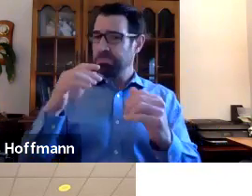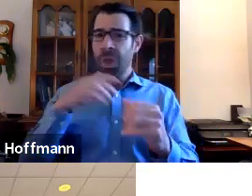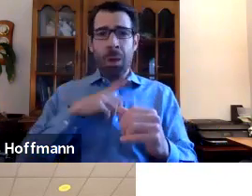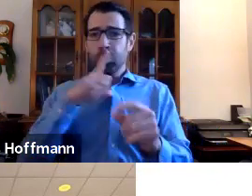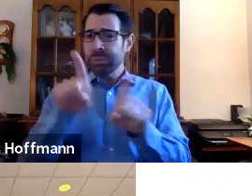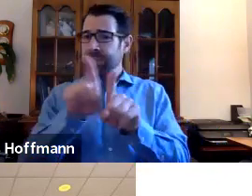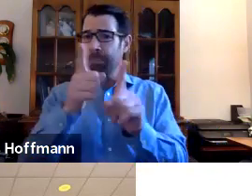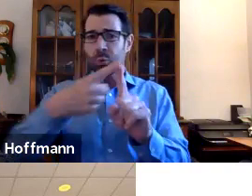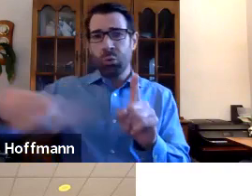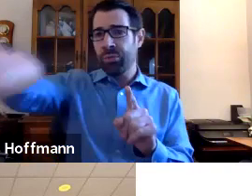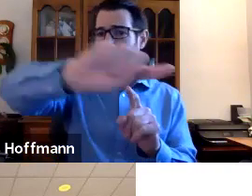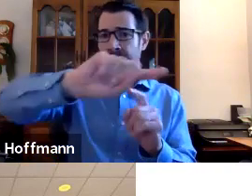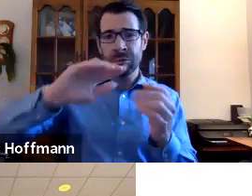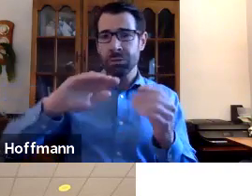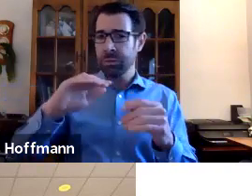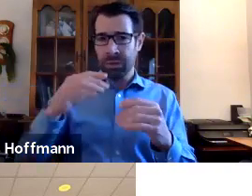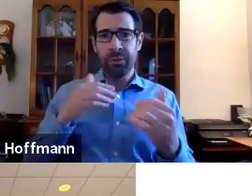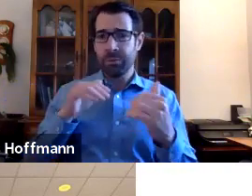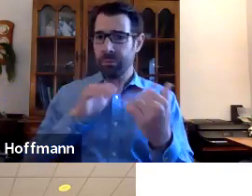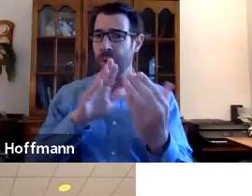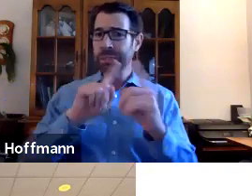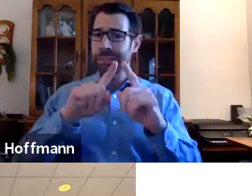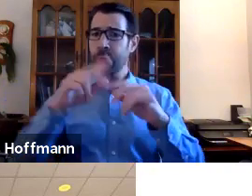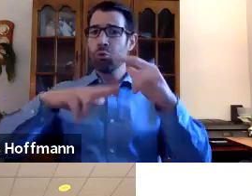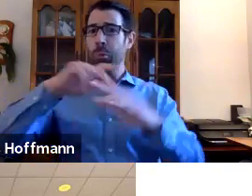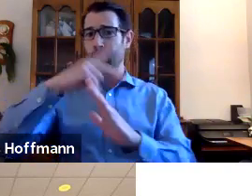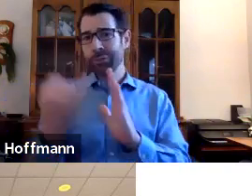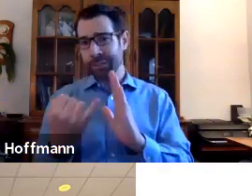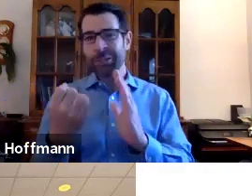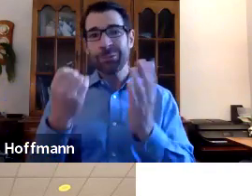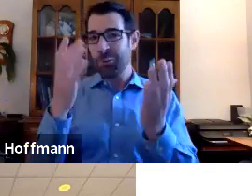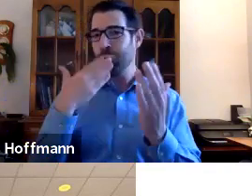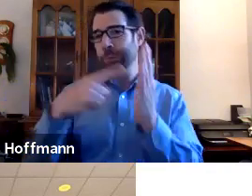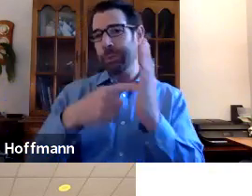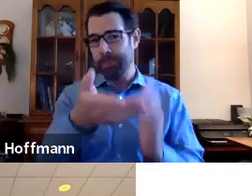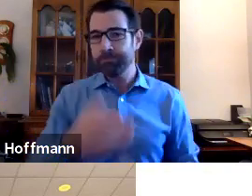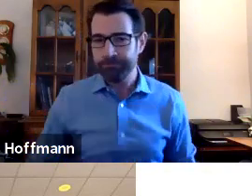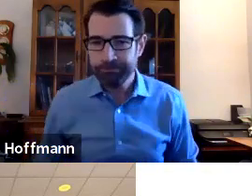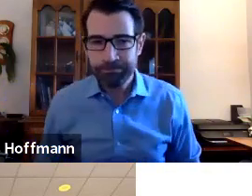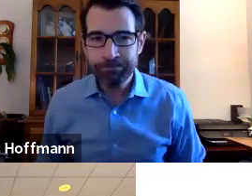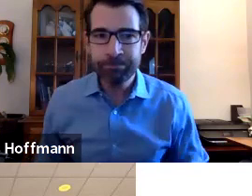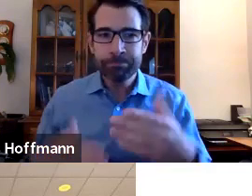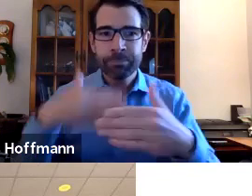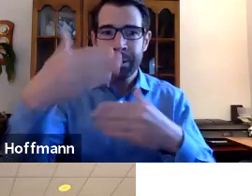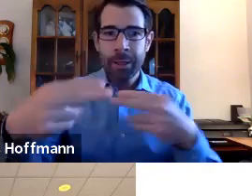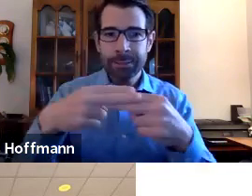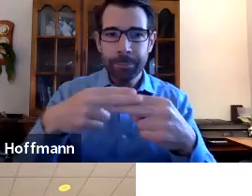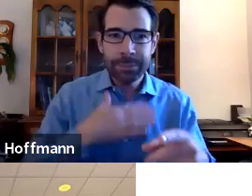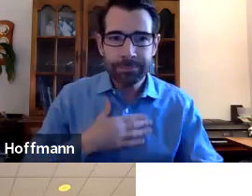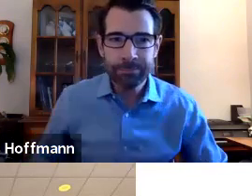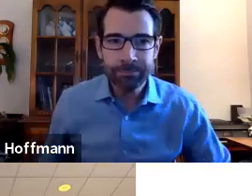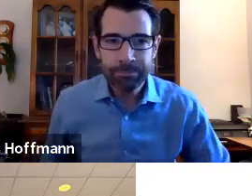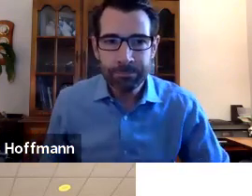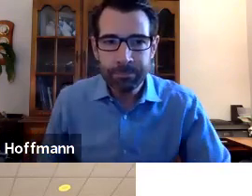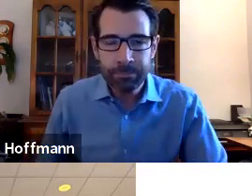meetings, and it's amazing that we could even pull off this project during the pandemic and how we've approached this building project. But